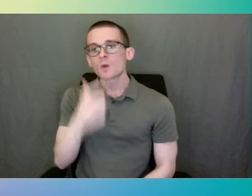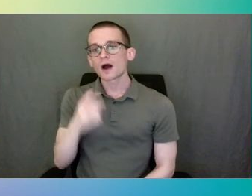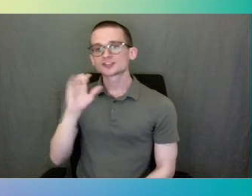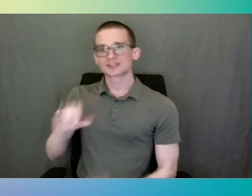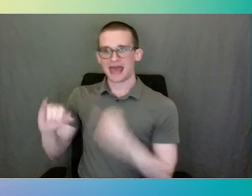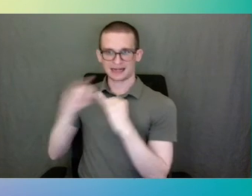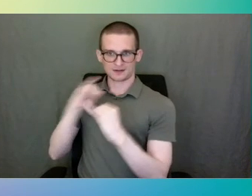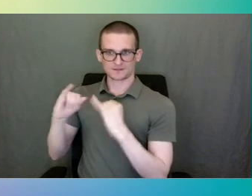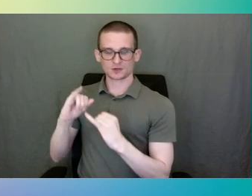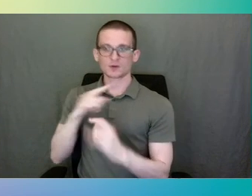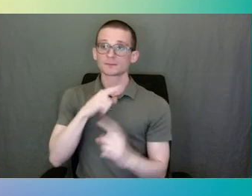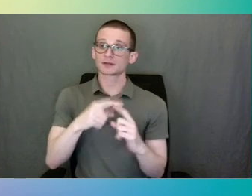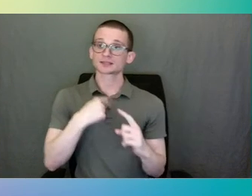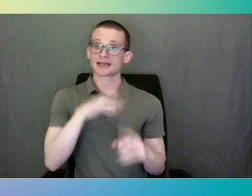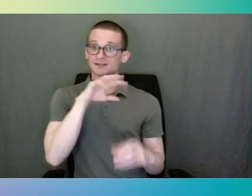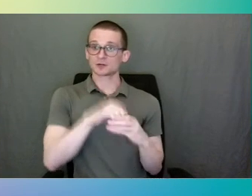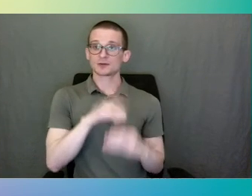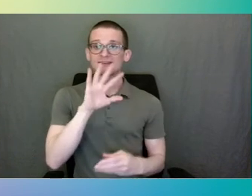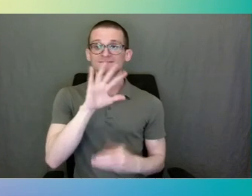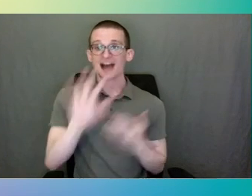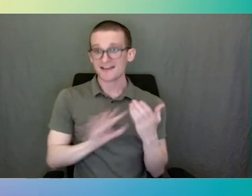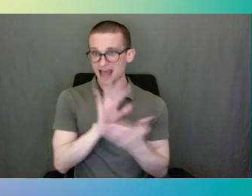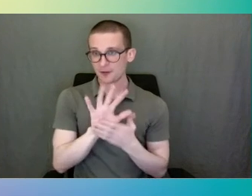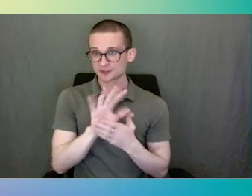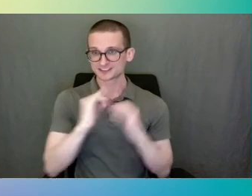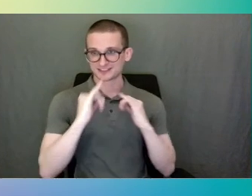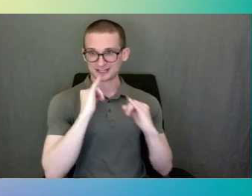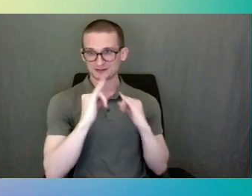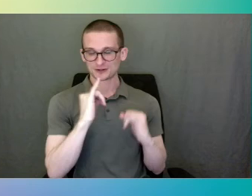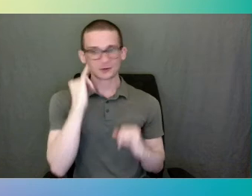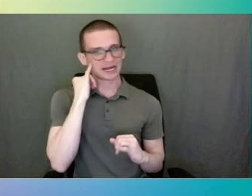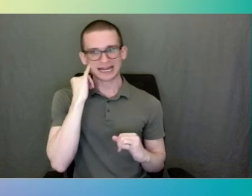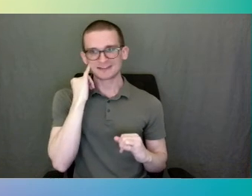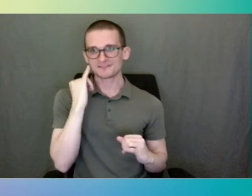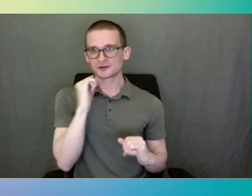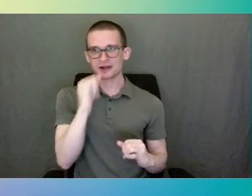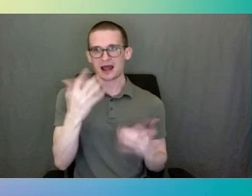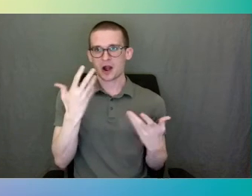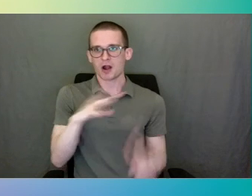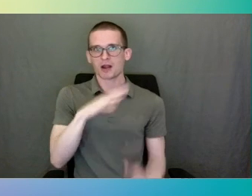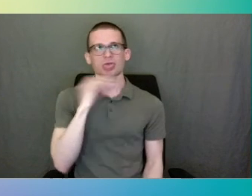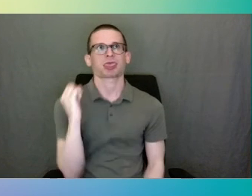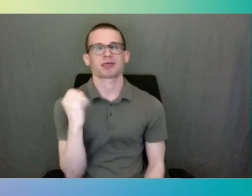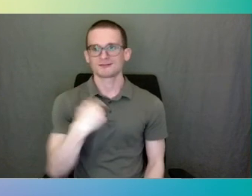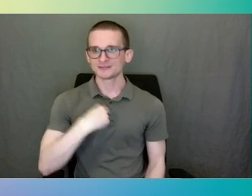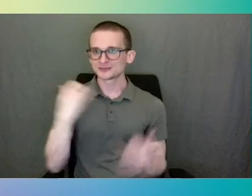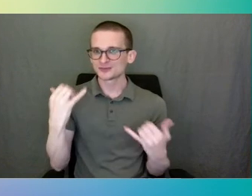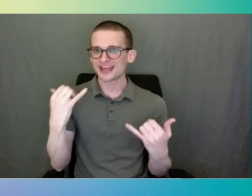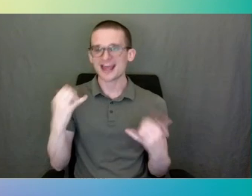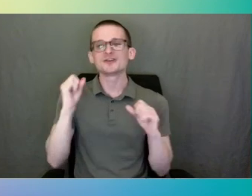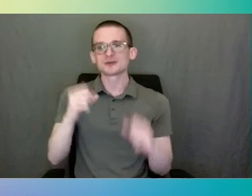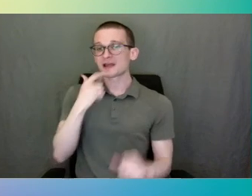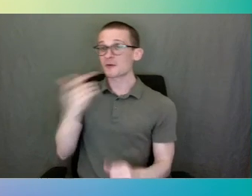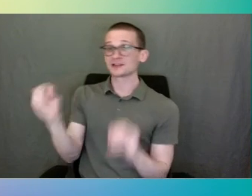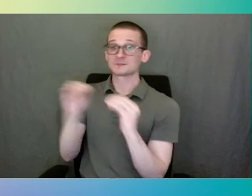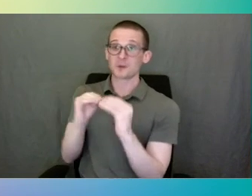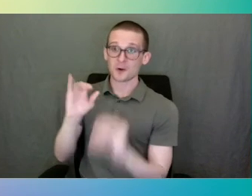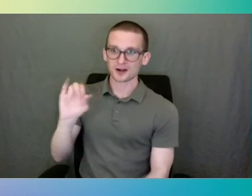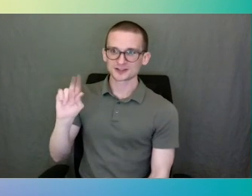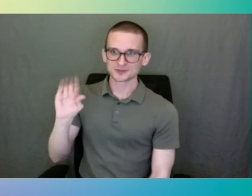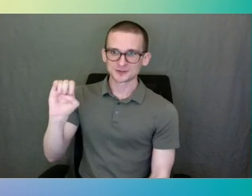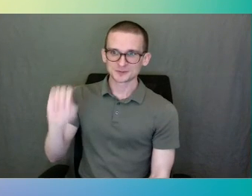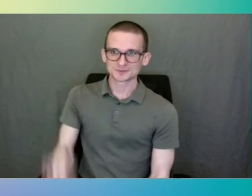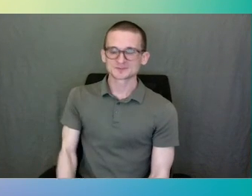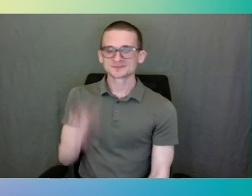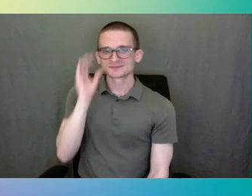of interview. If you didn't get enough of me today, you can have 5 hours with me on YouTube. So that's where we're going. And it's a